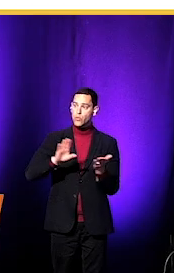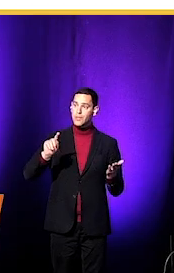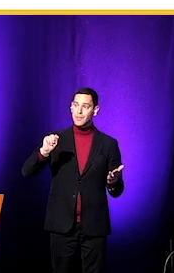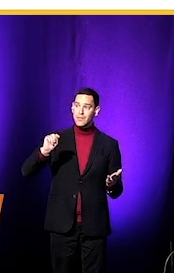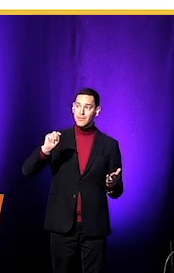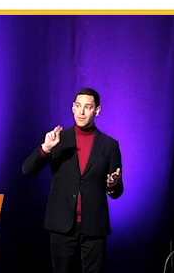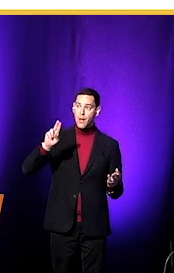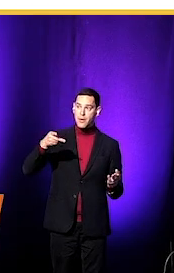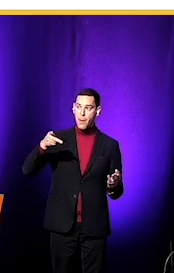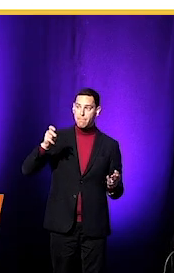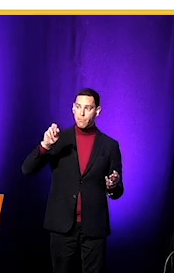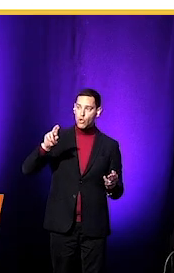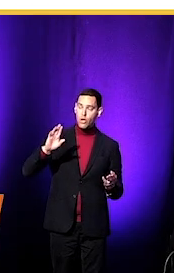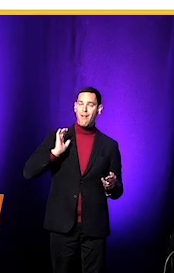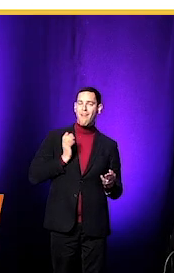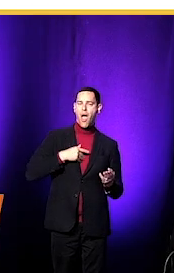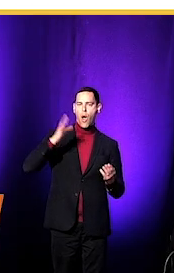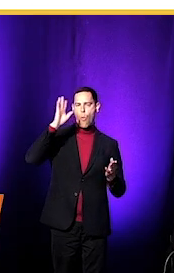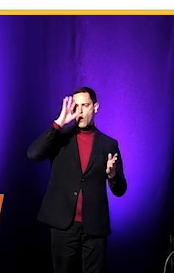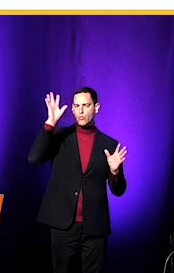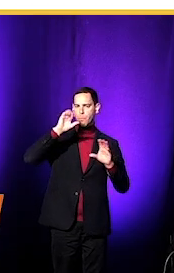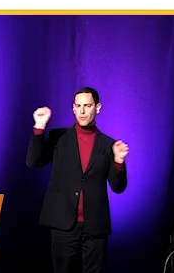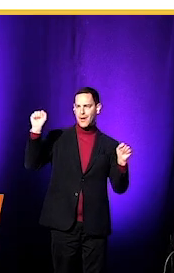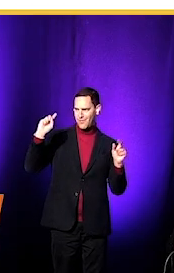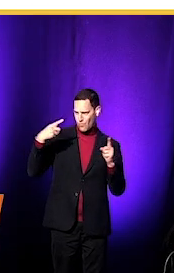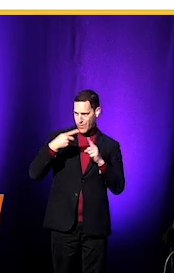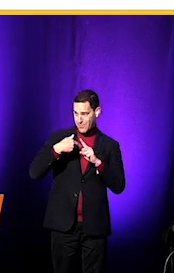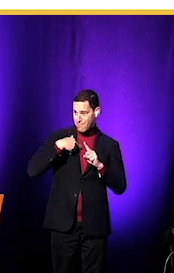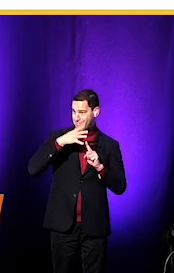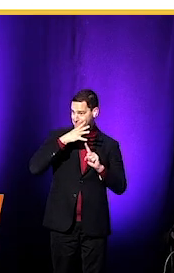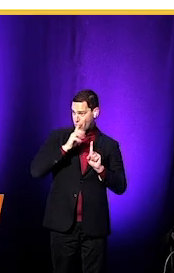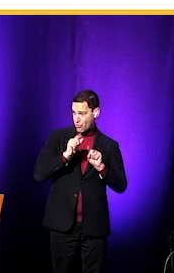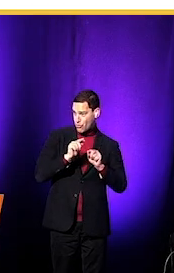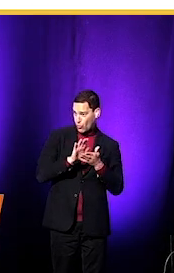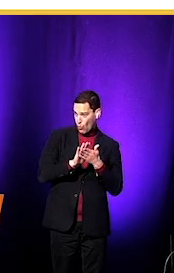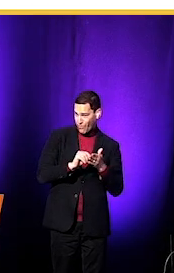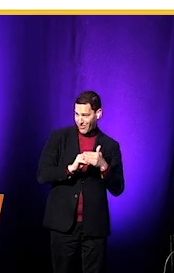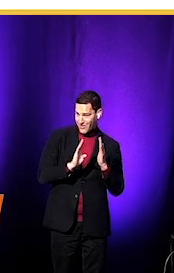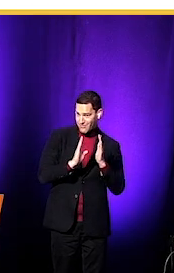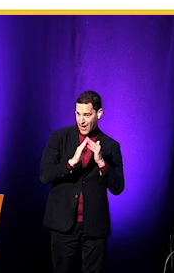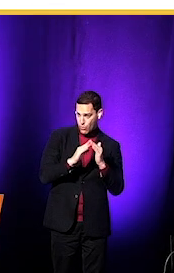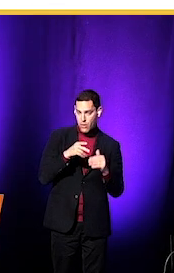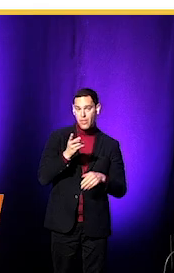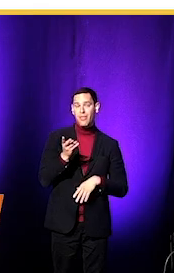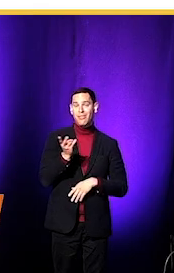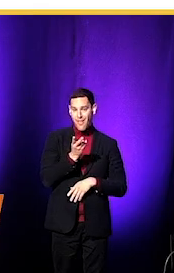when my mother was going to school in the town. And they designed the whole